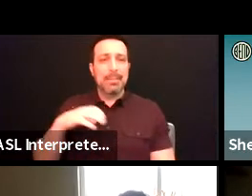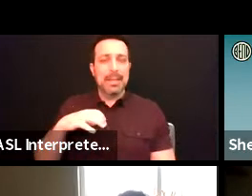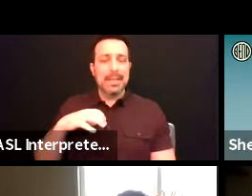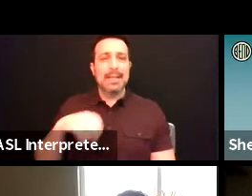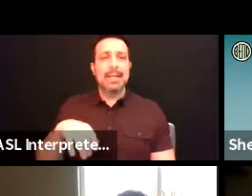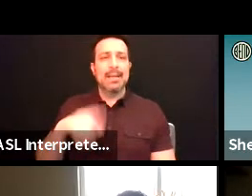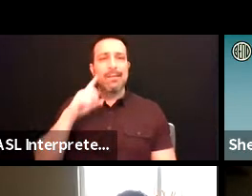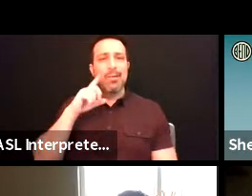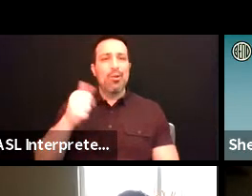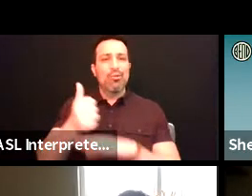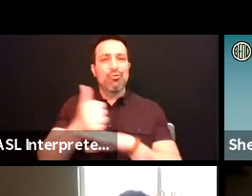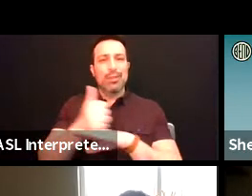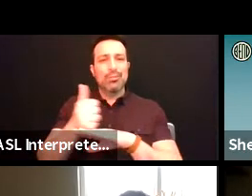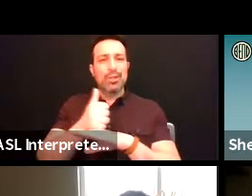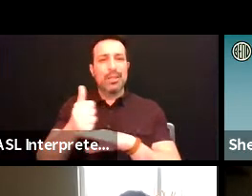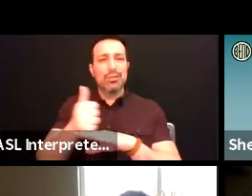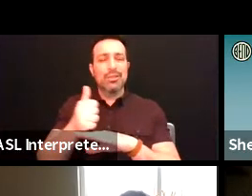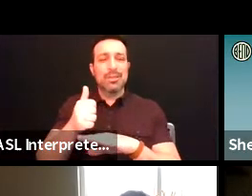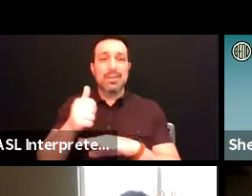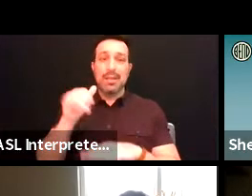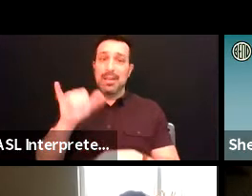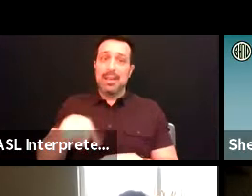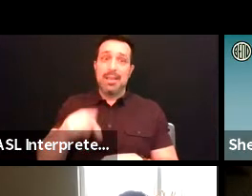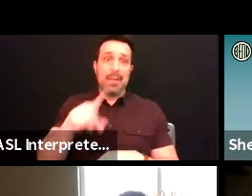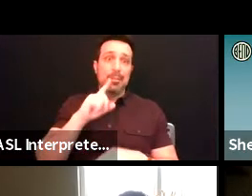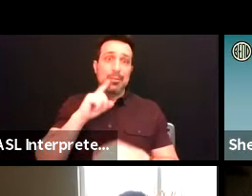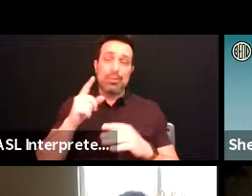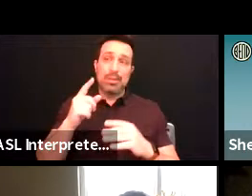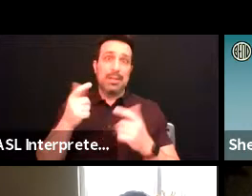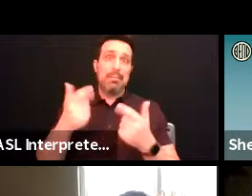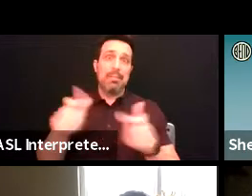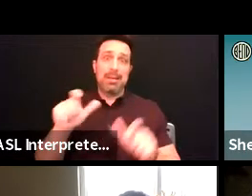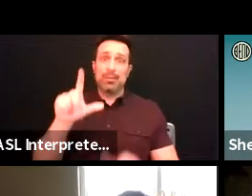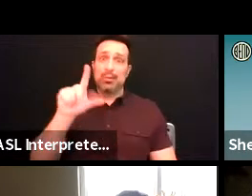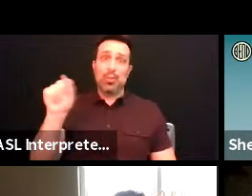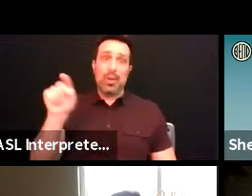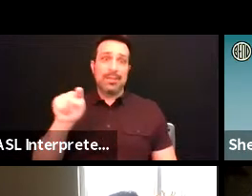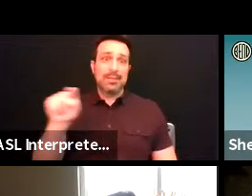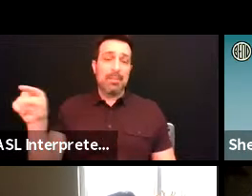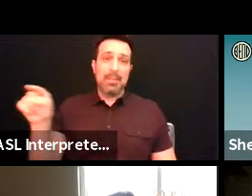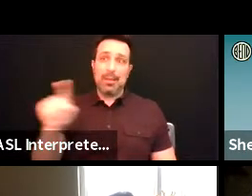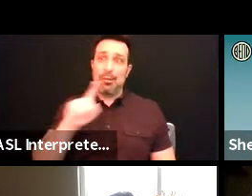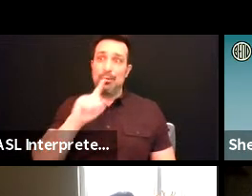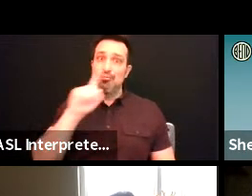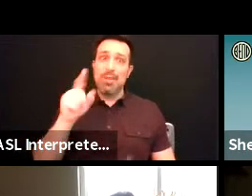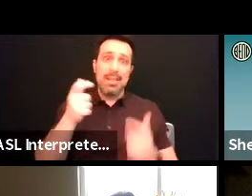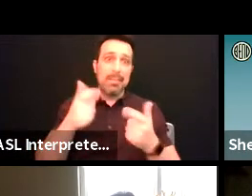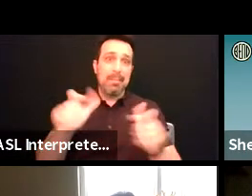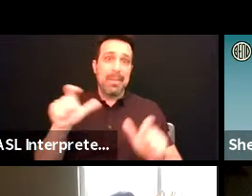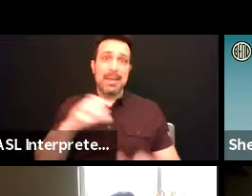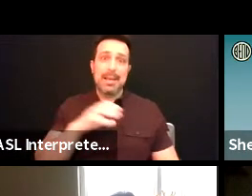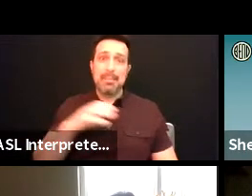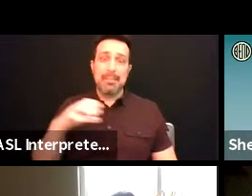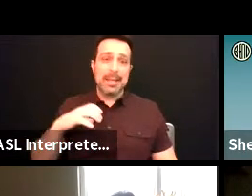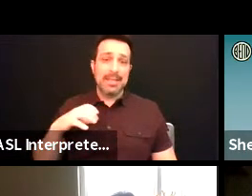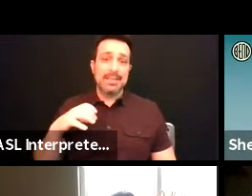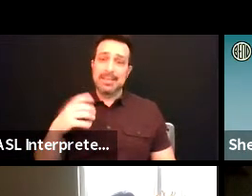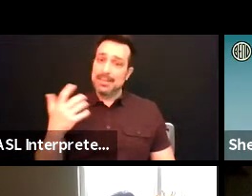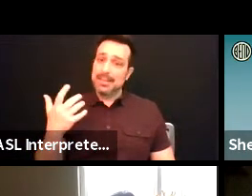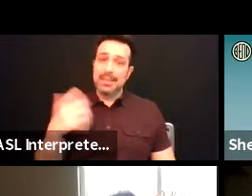the transportation system plan, that was really big. It was 20 some, and like really big committees can